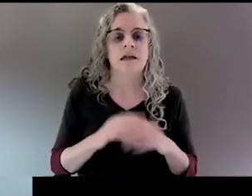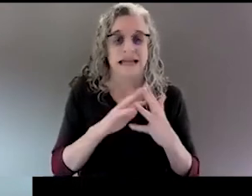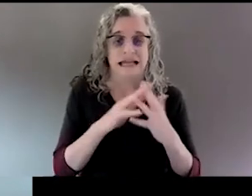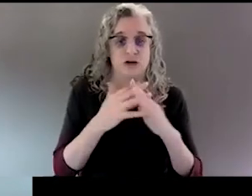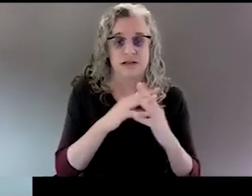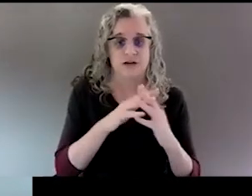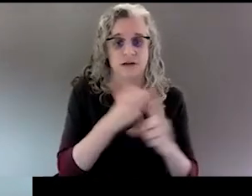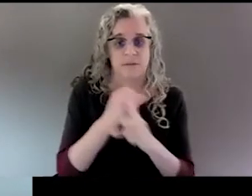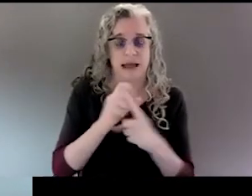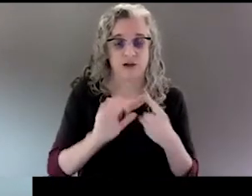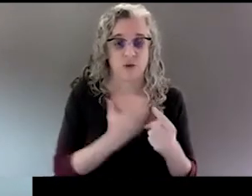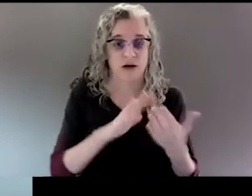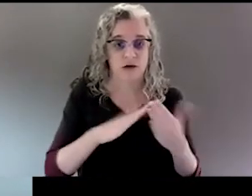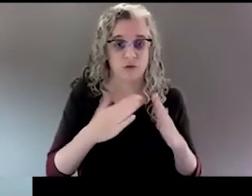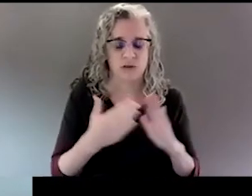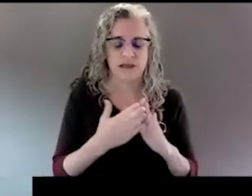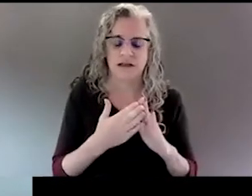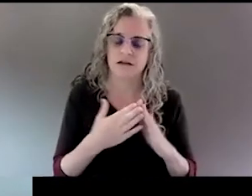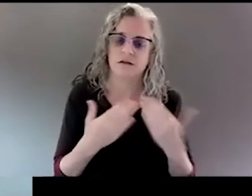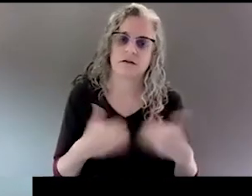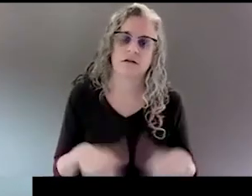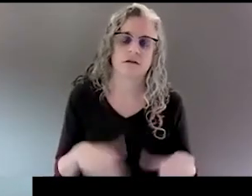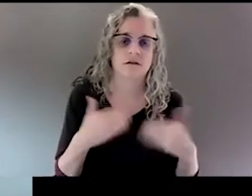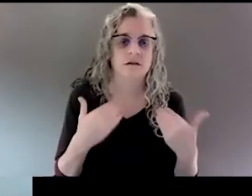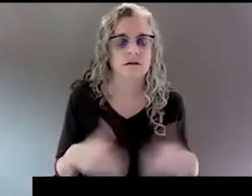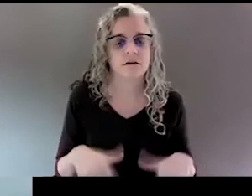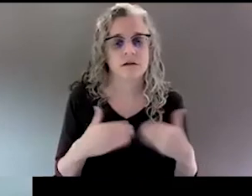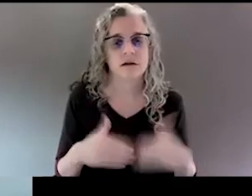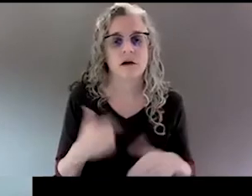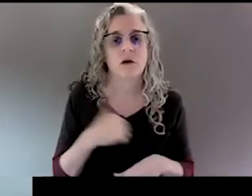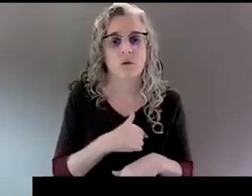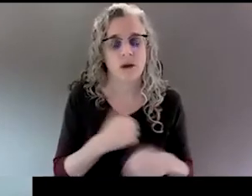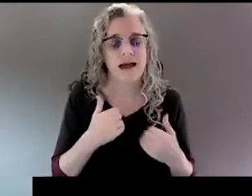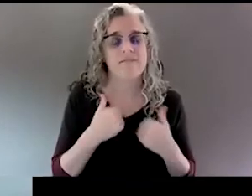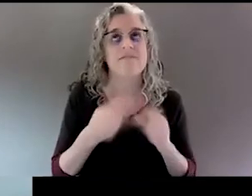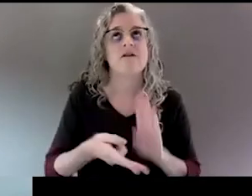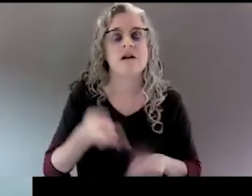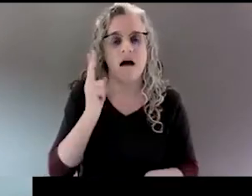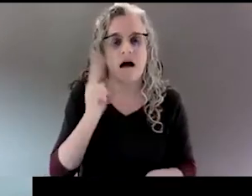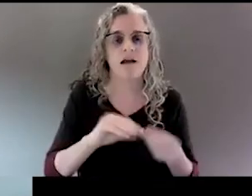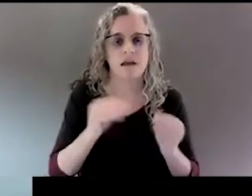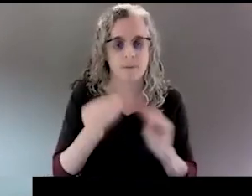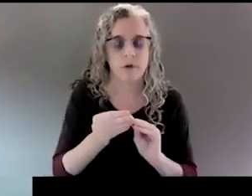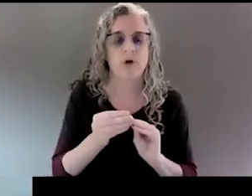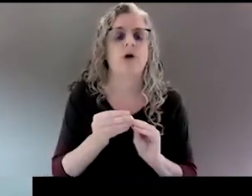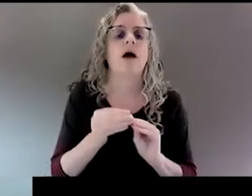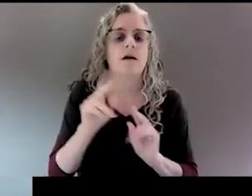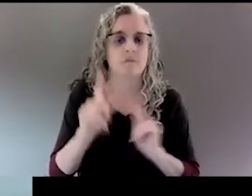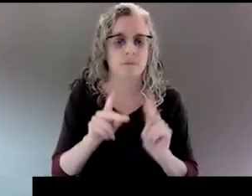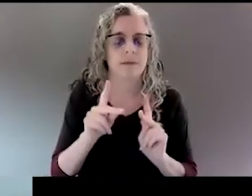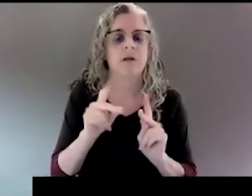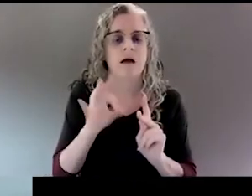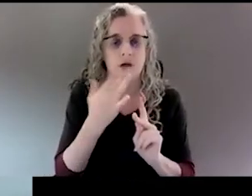average number of people that die from COVID in our communities of color across the country. And that is